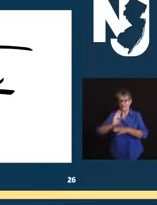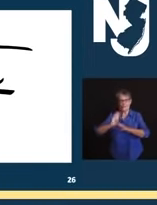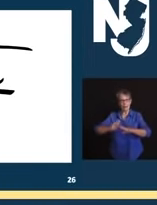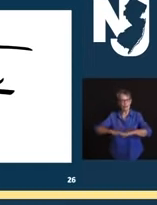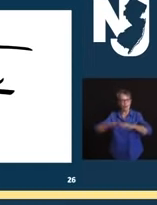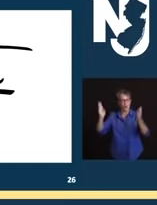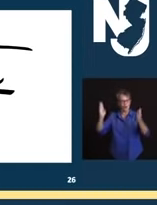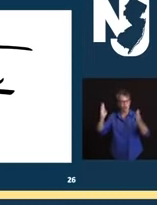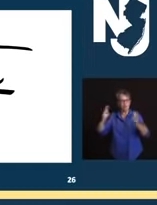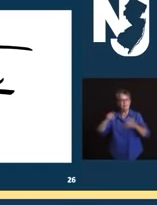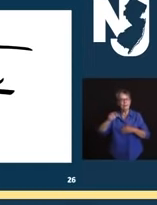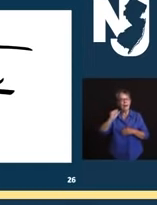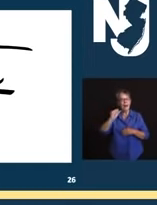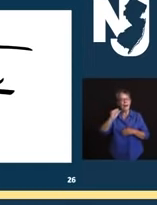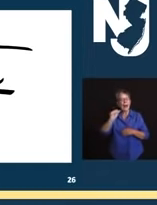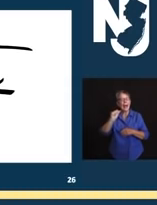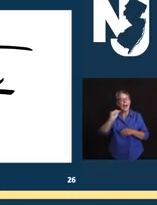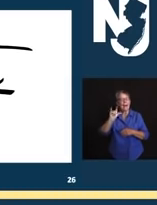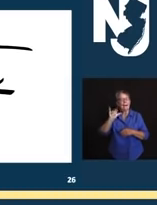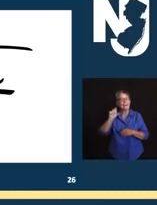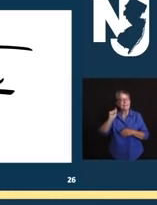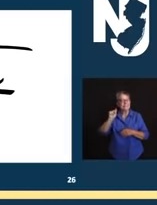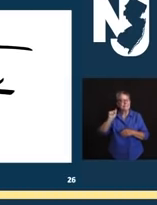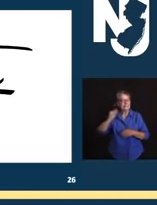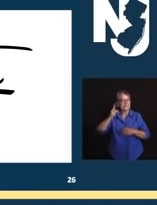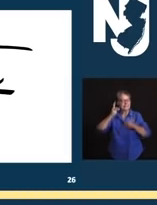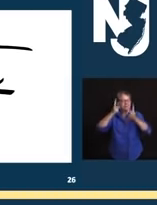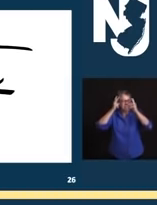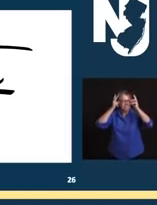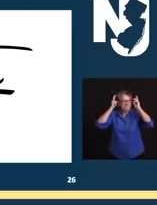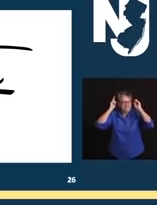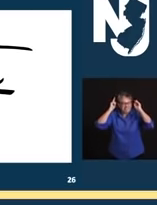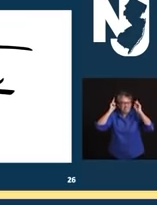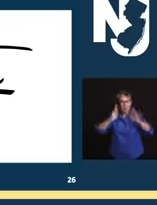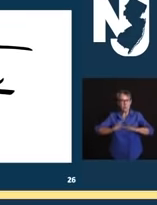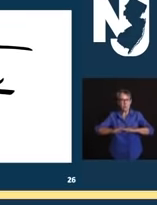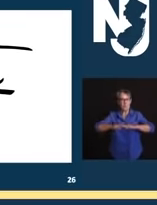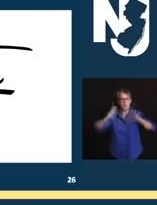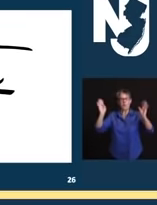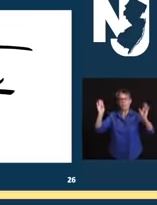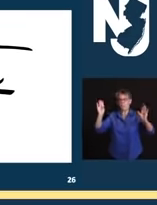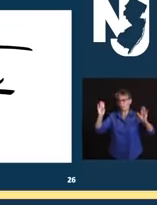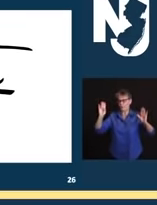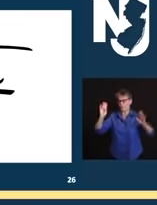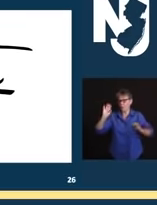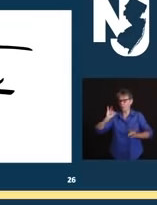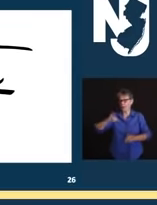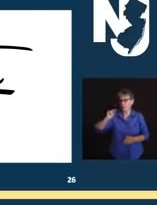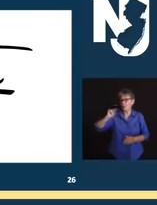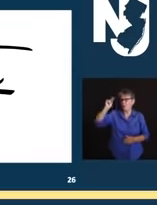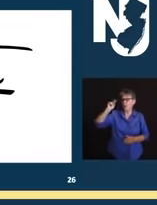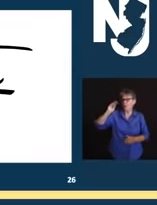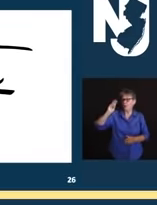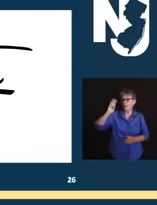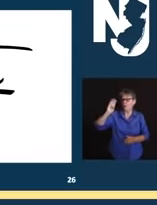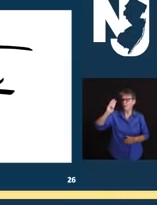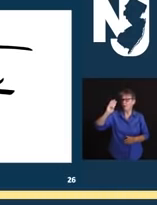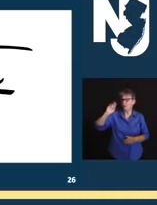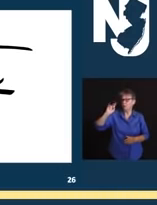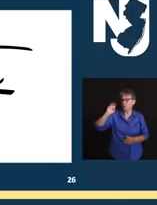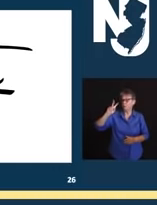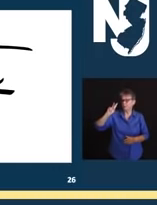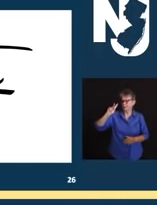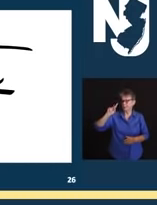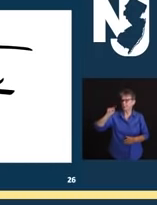They're in North Brunswick. This 2-year-old small business got its name from its founders, Anna Plahowski